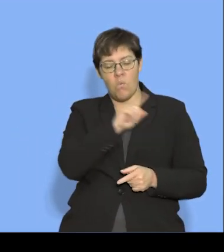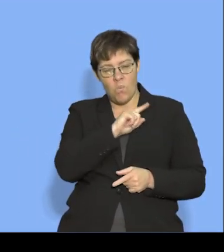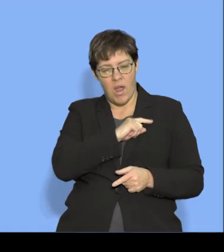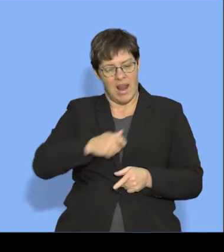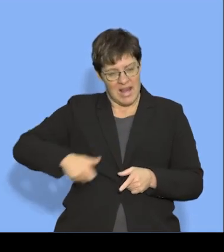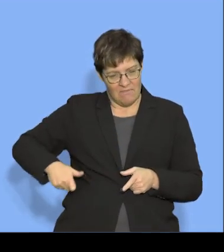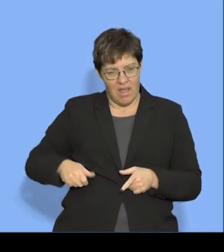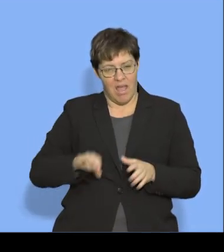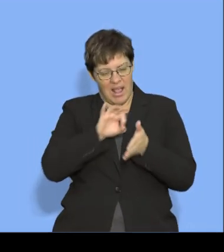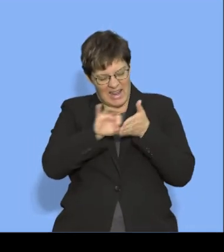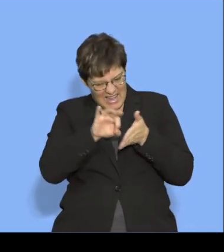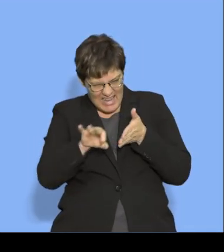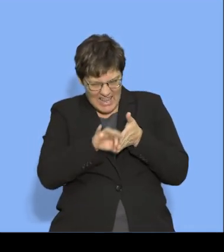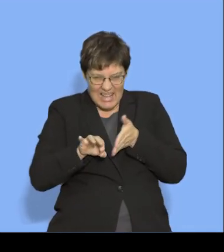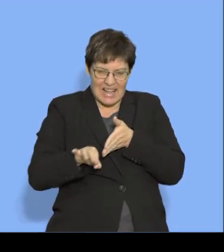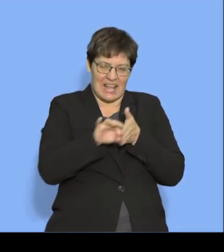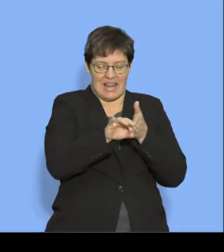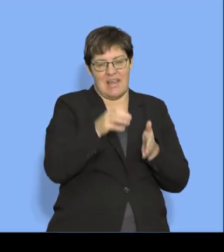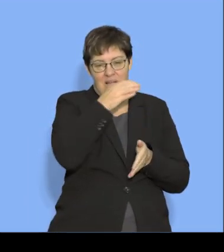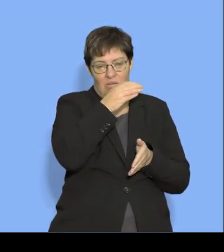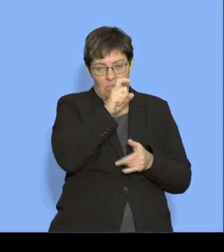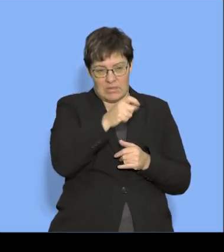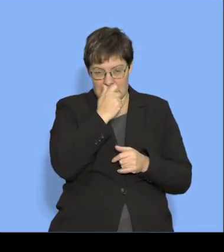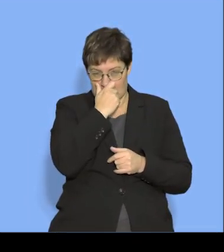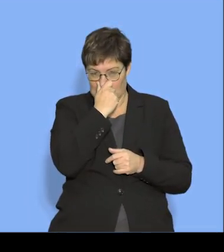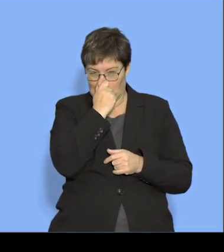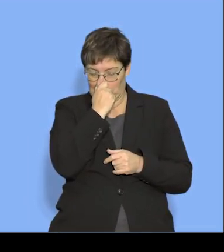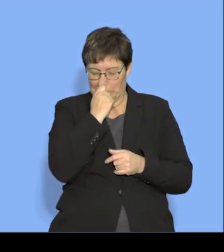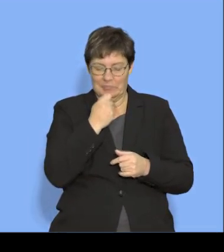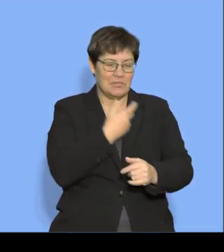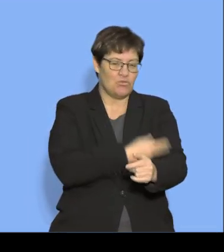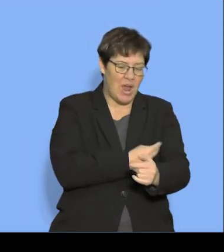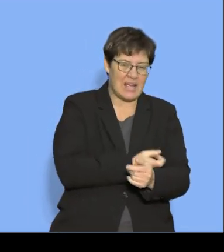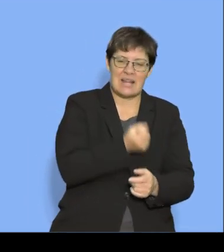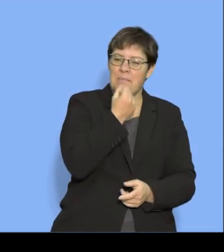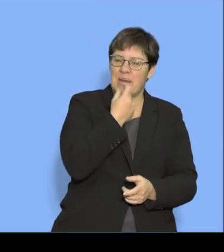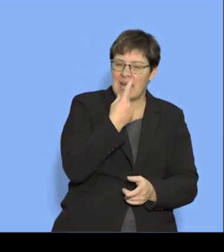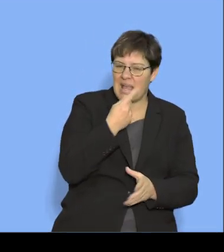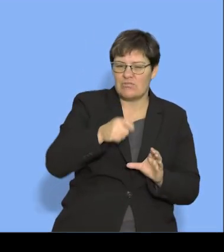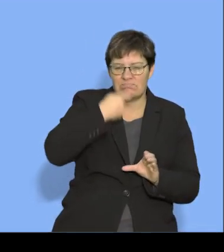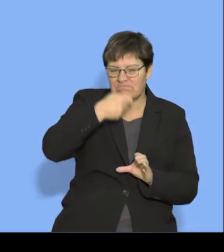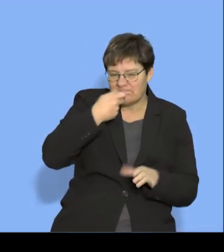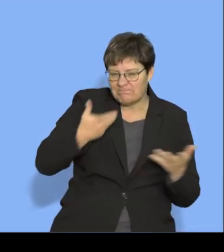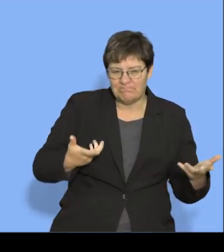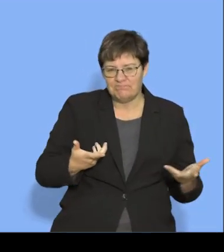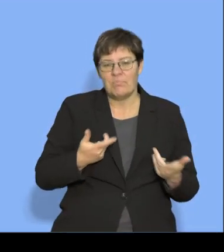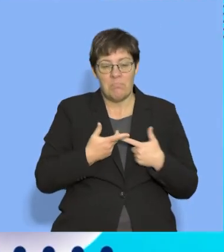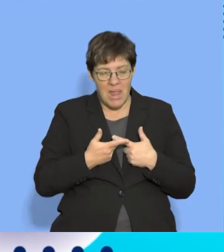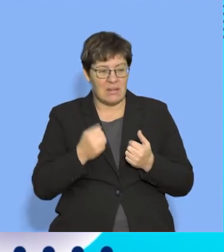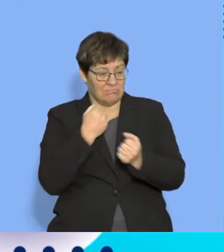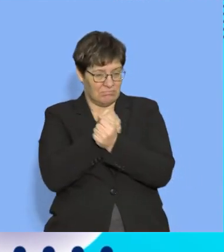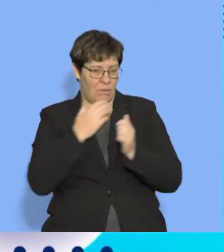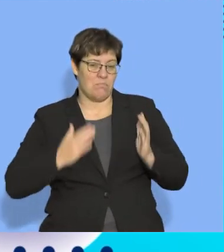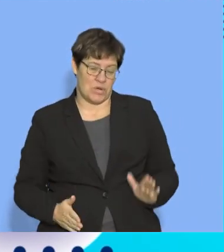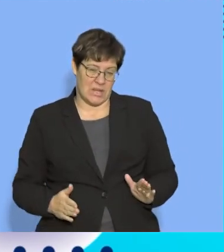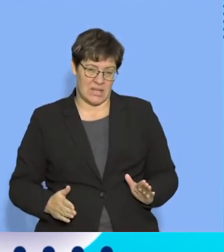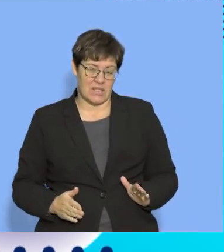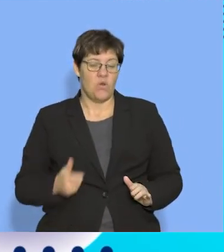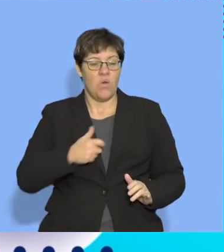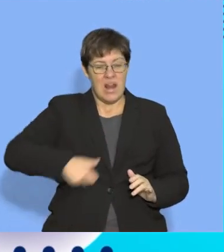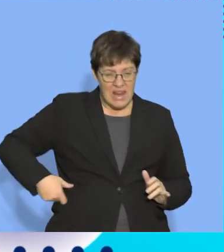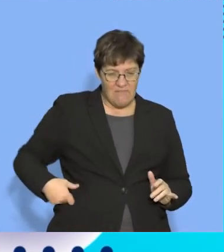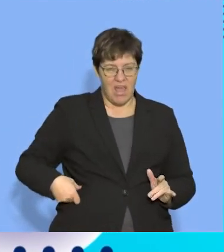liver has to carry out extensive detoxification of alcohol. Drugs in the form of medication that we take often is toxic to